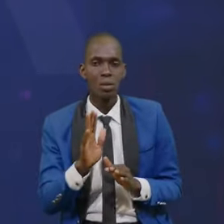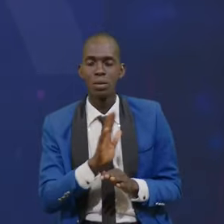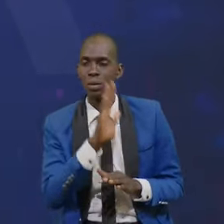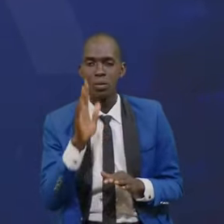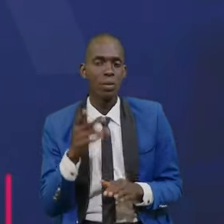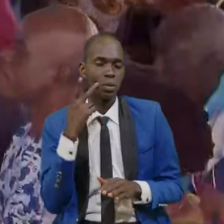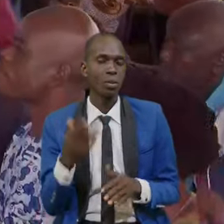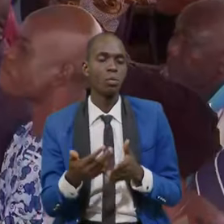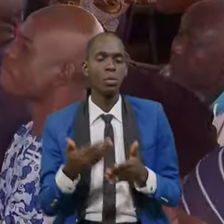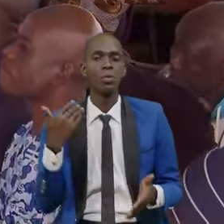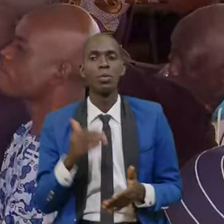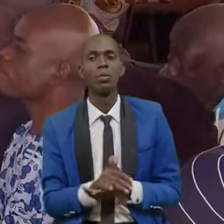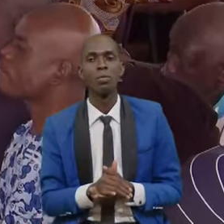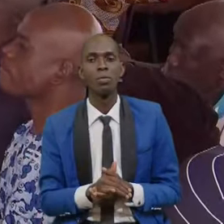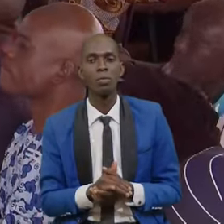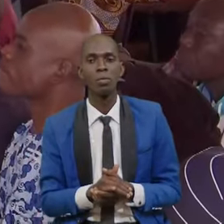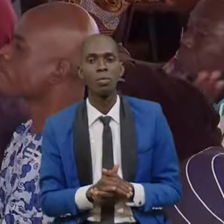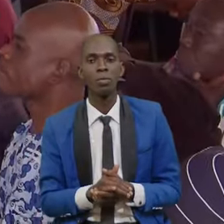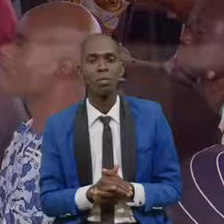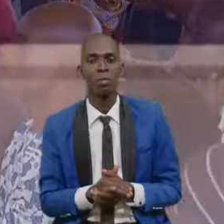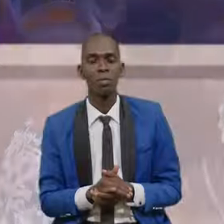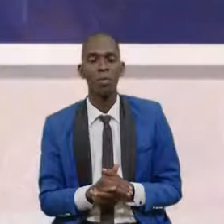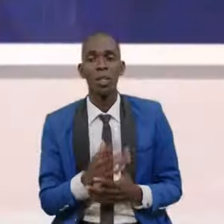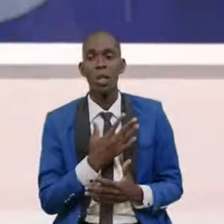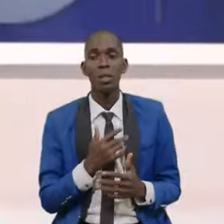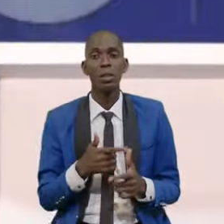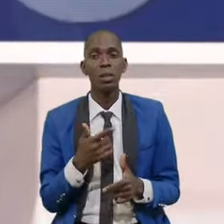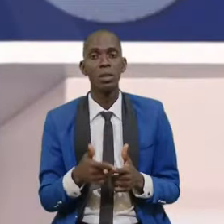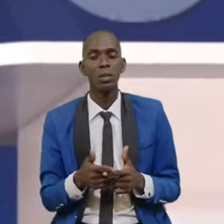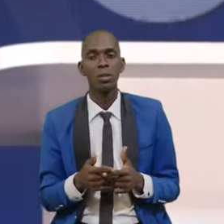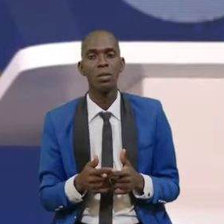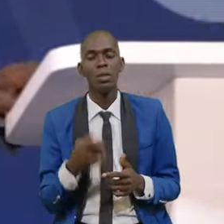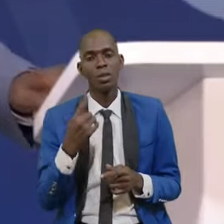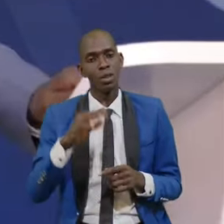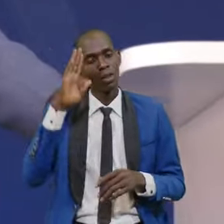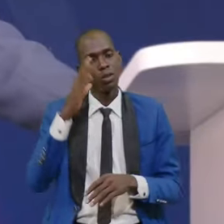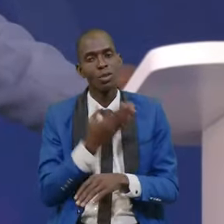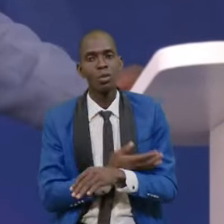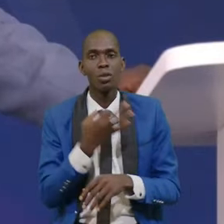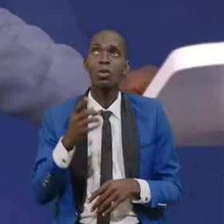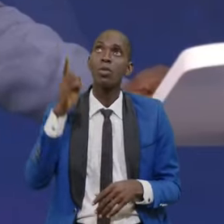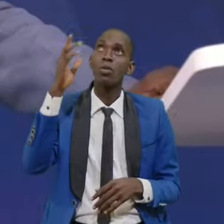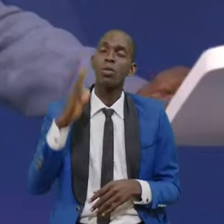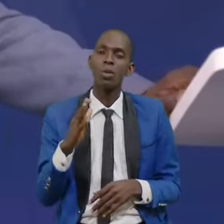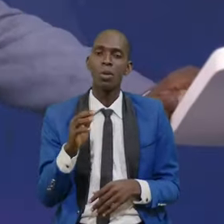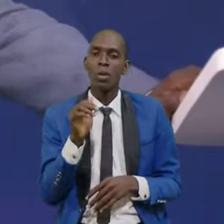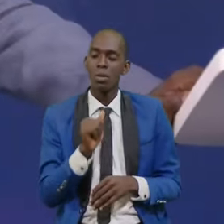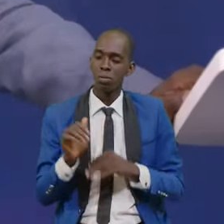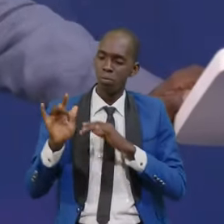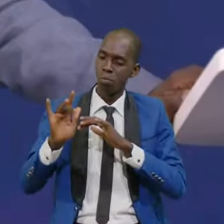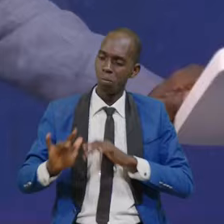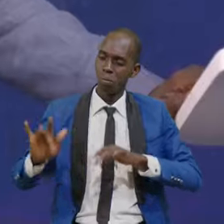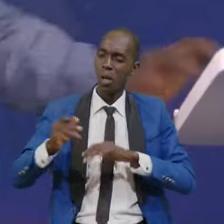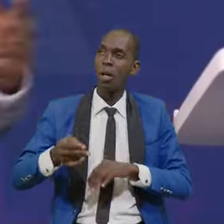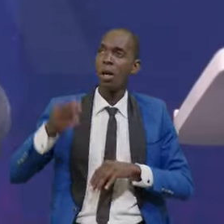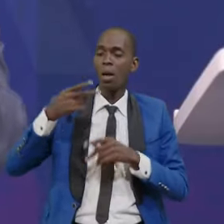before. And then the Son of God, the compassionate high priest, he came